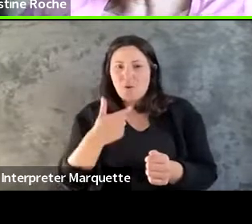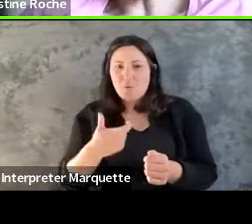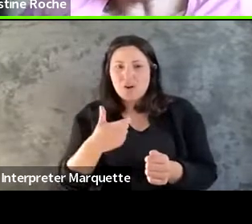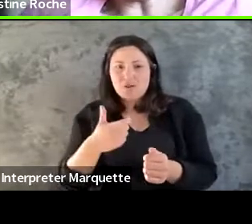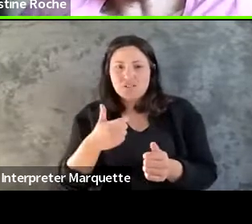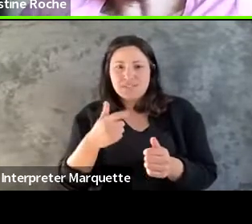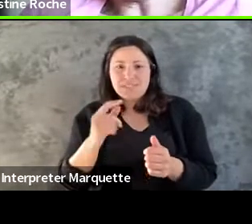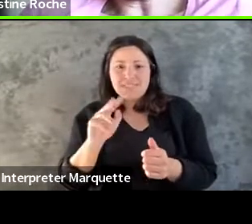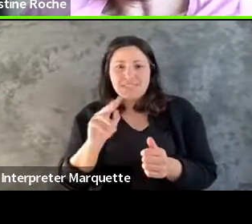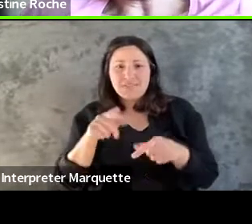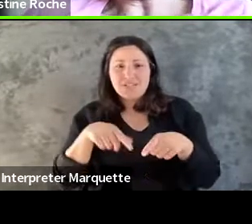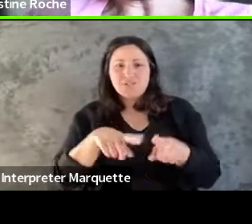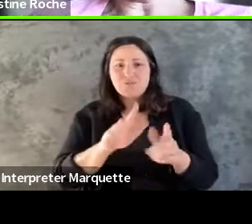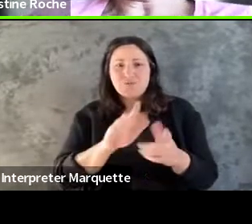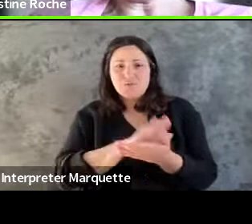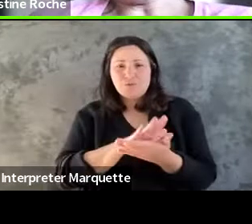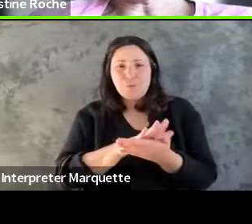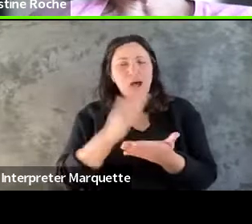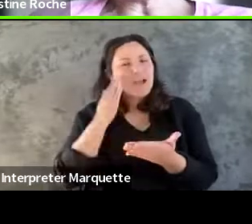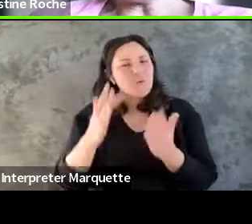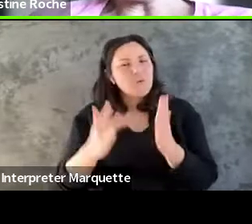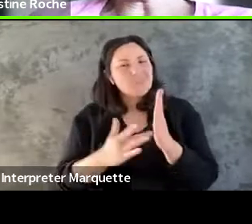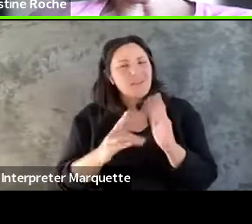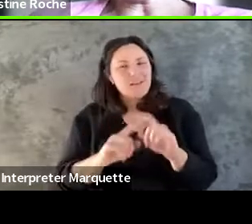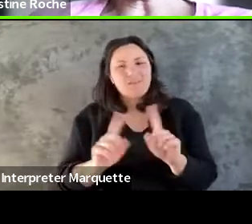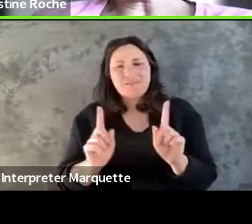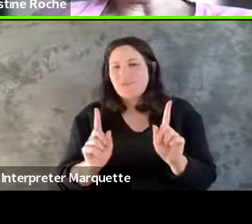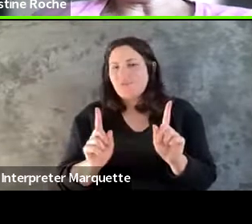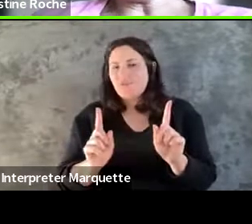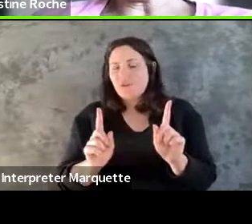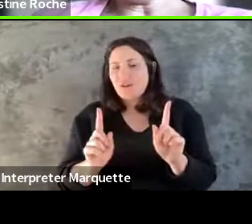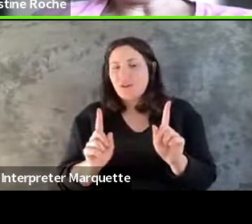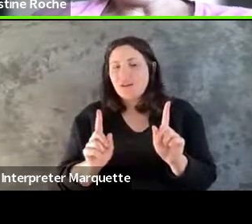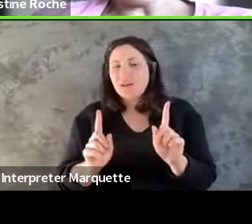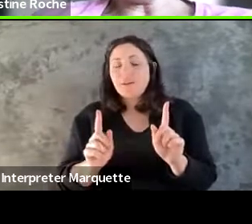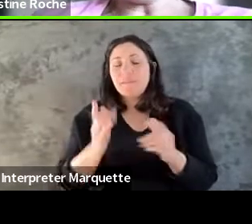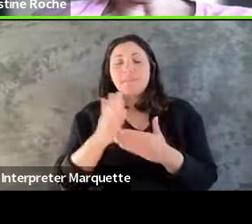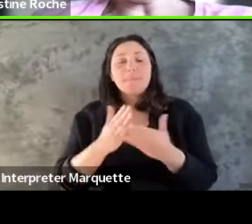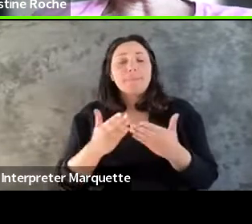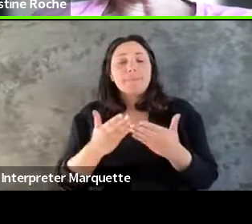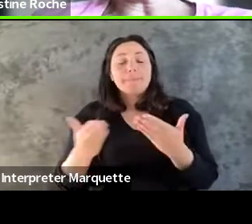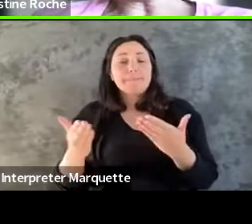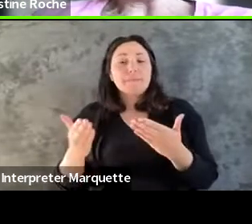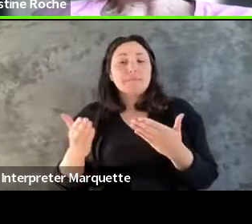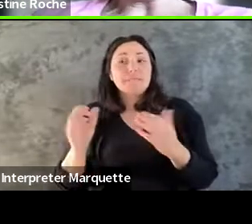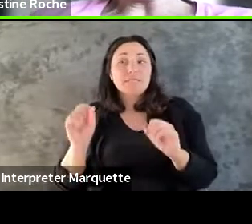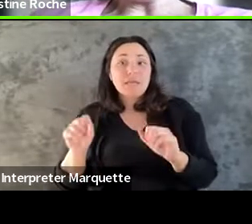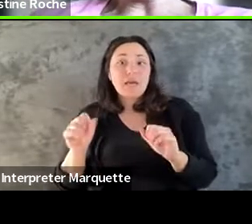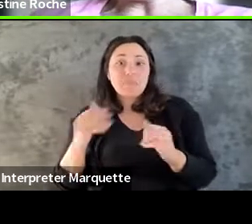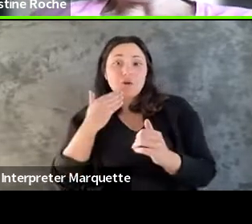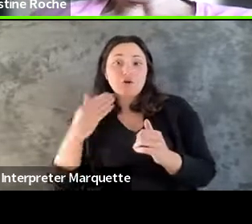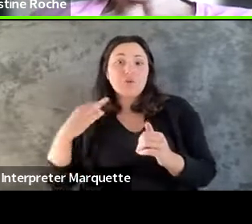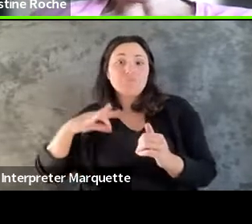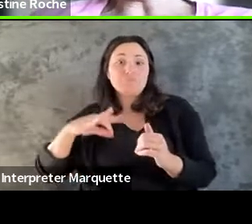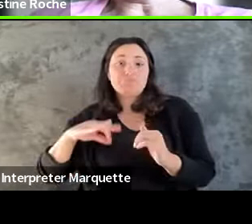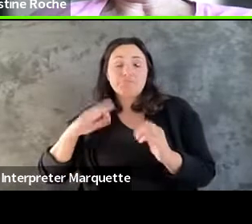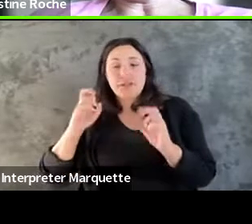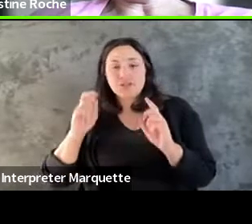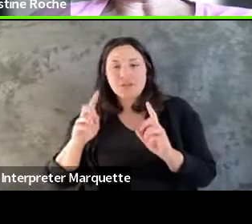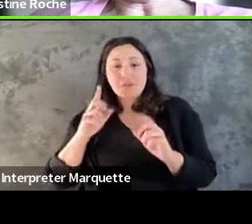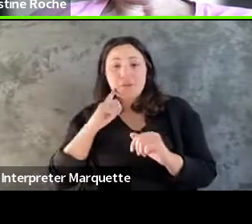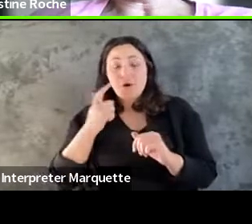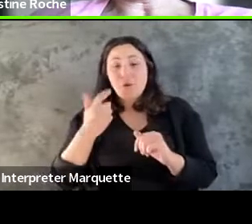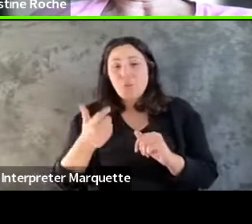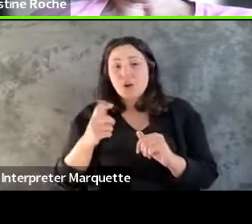school. So I know the technology is different now, and there are certain things that can be educational, but I don't see how watching